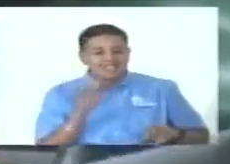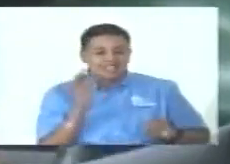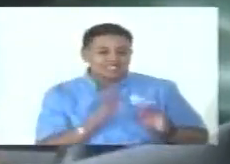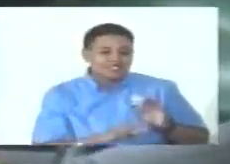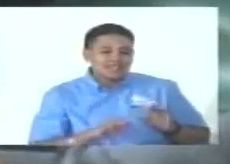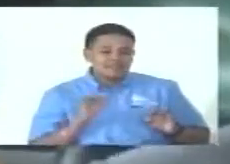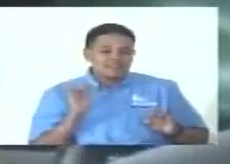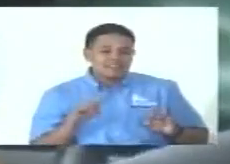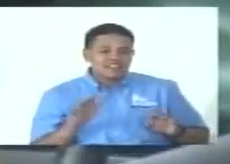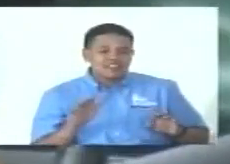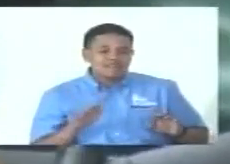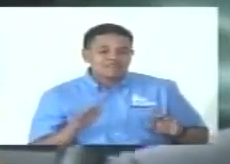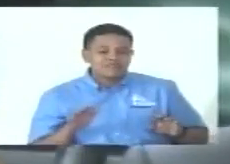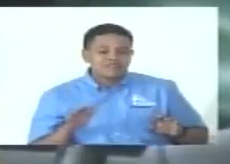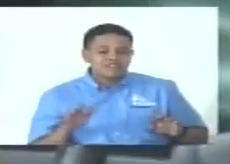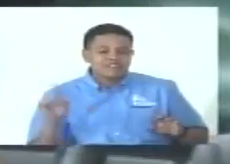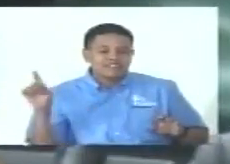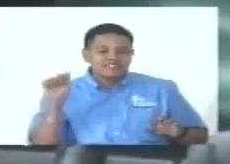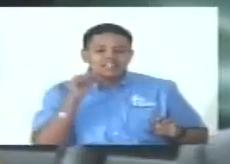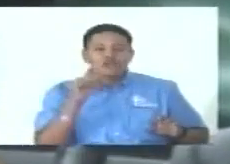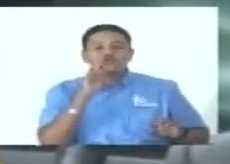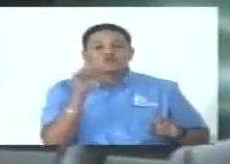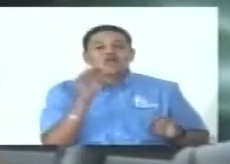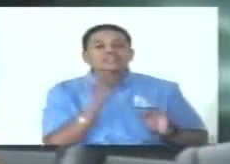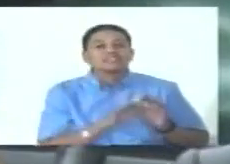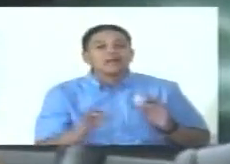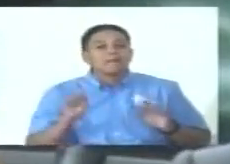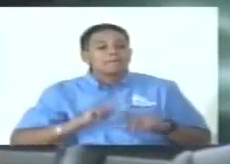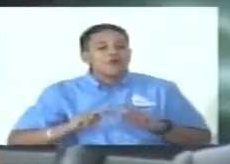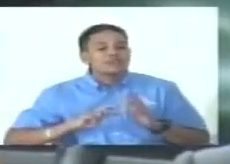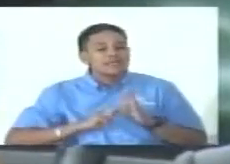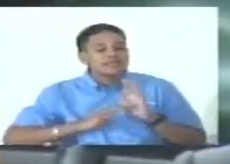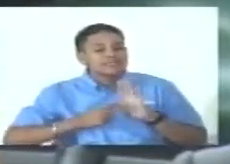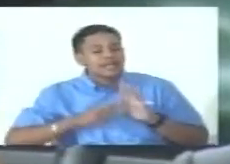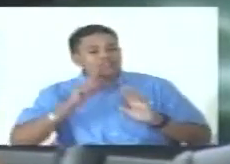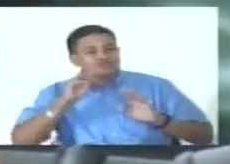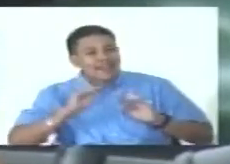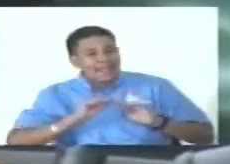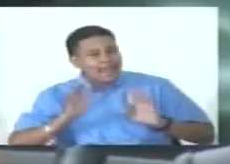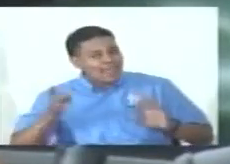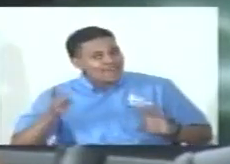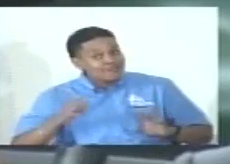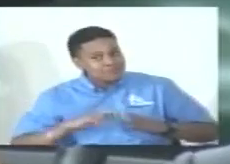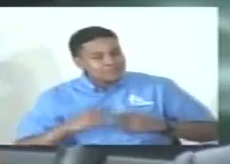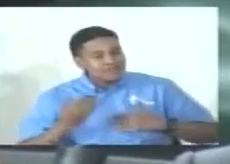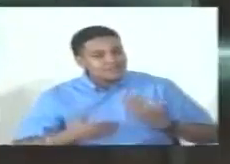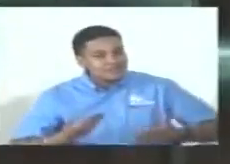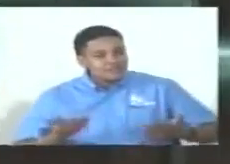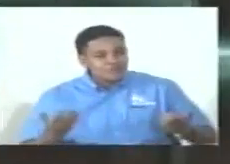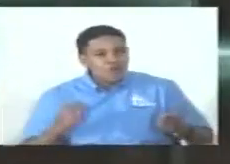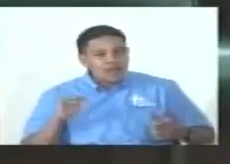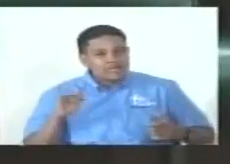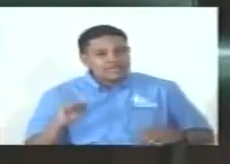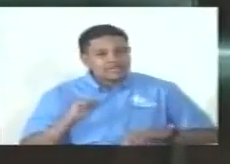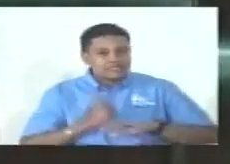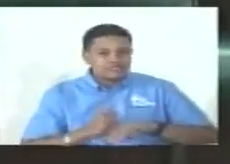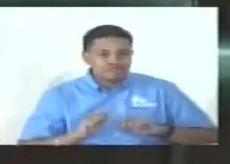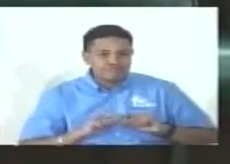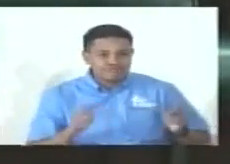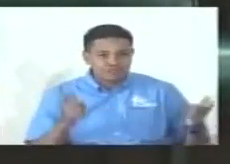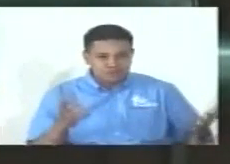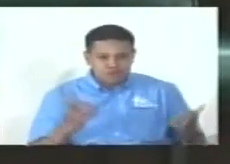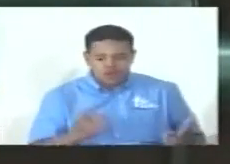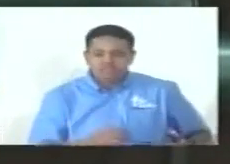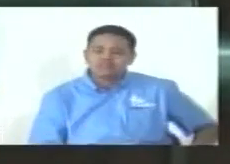It was not as simplistic as that, but the intent was clear. I want to say